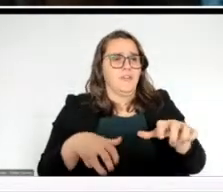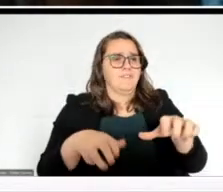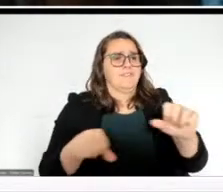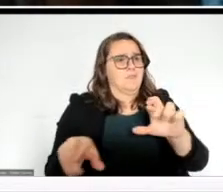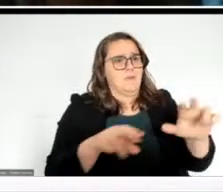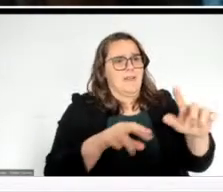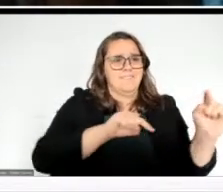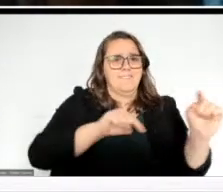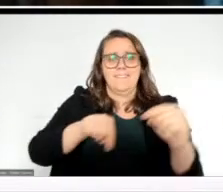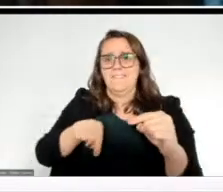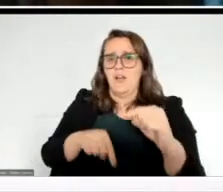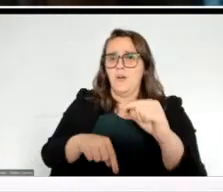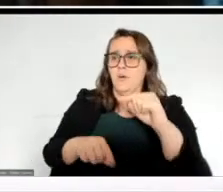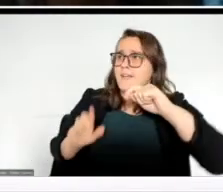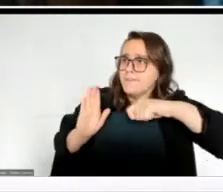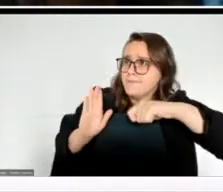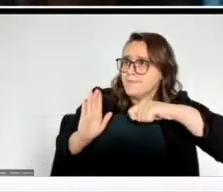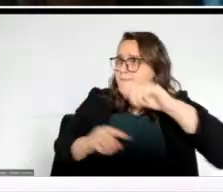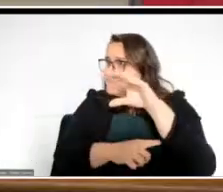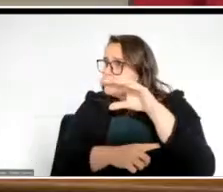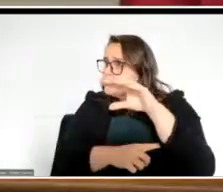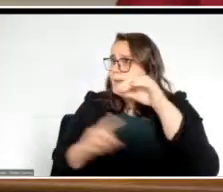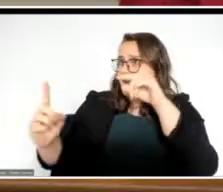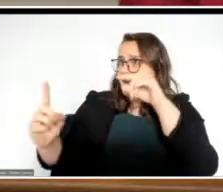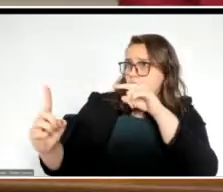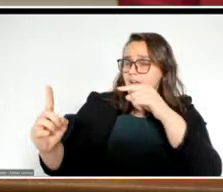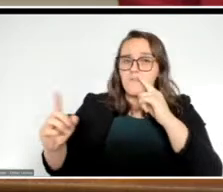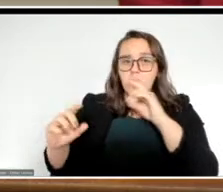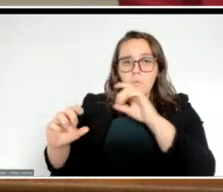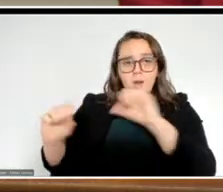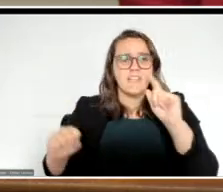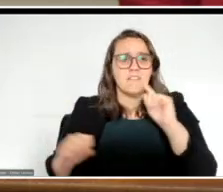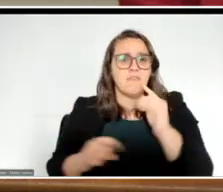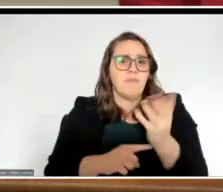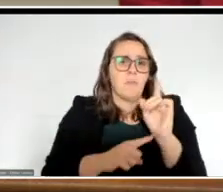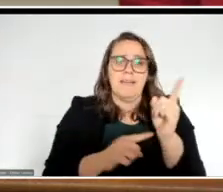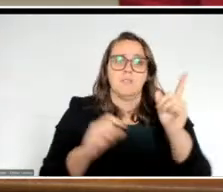the Oval for him to do an on-camera address.